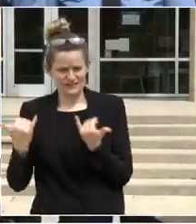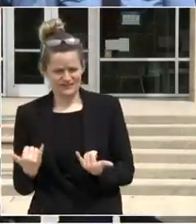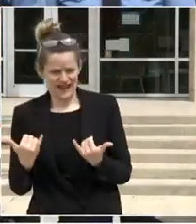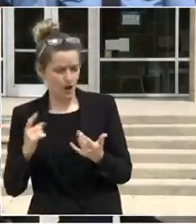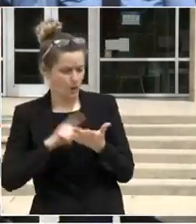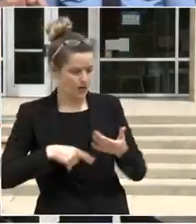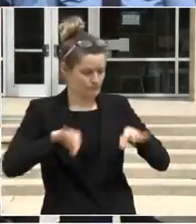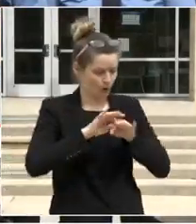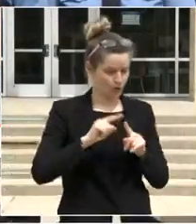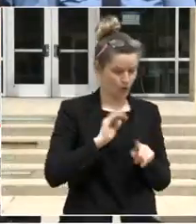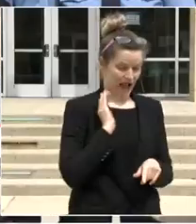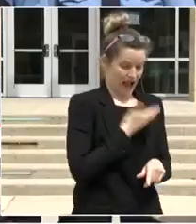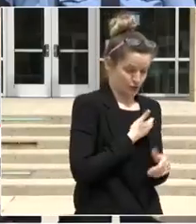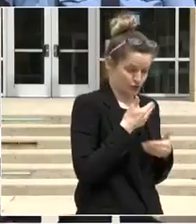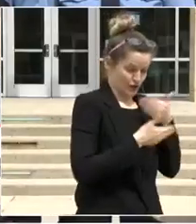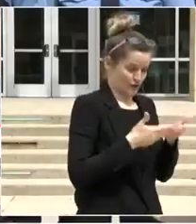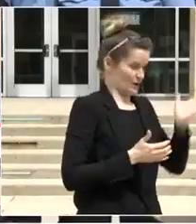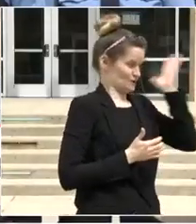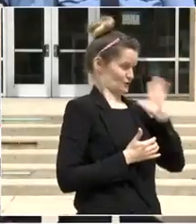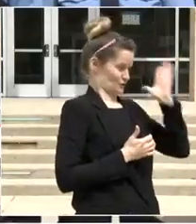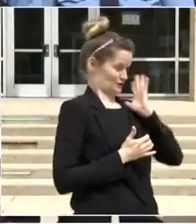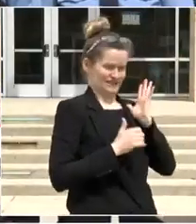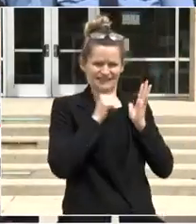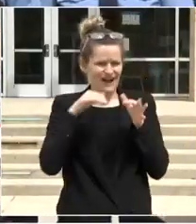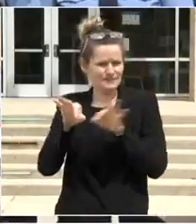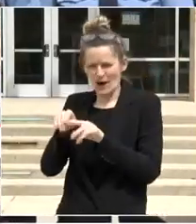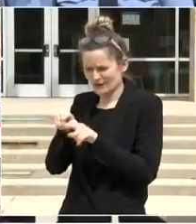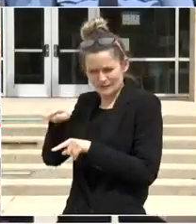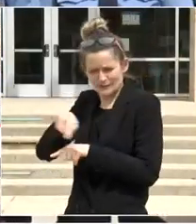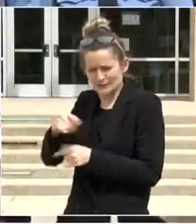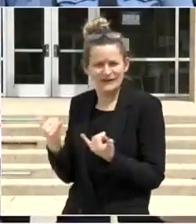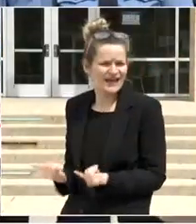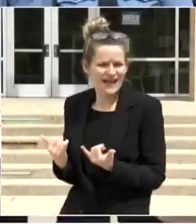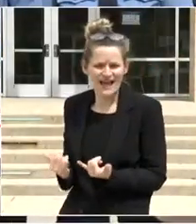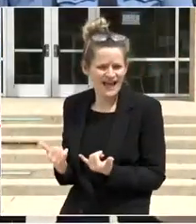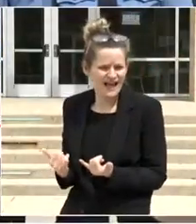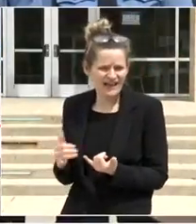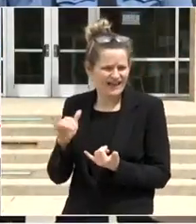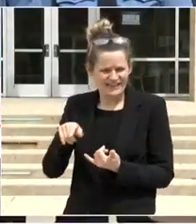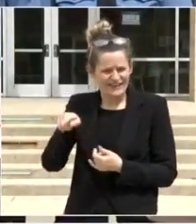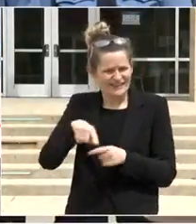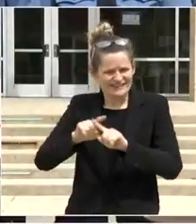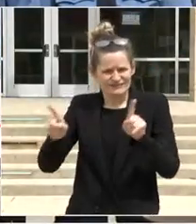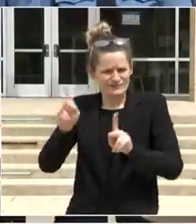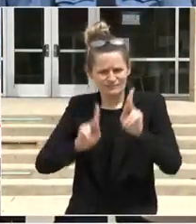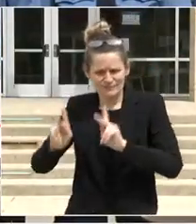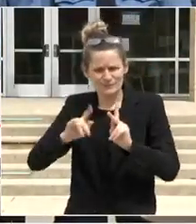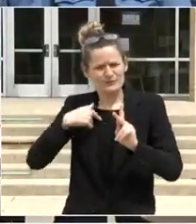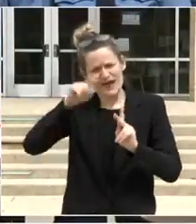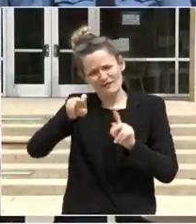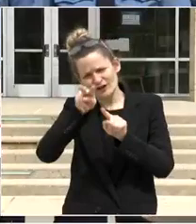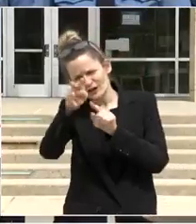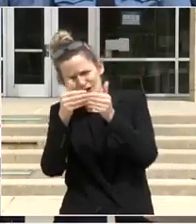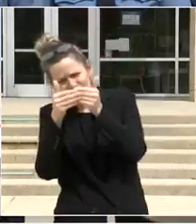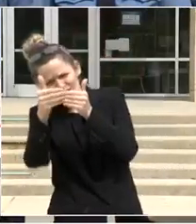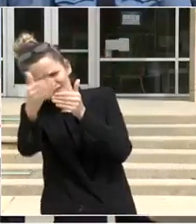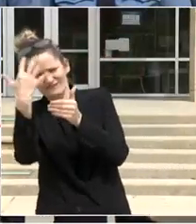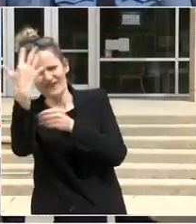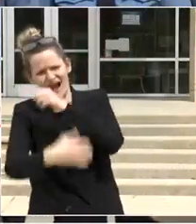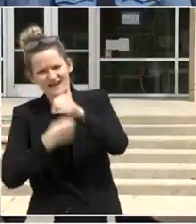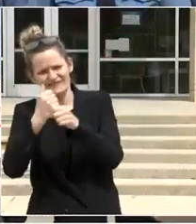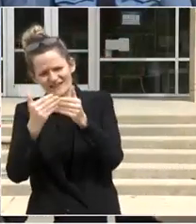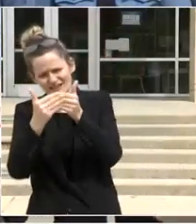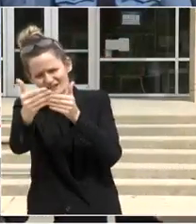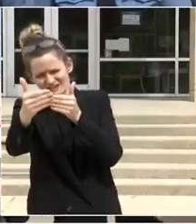about retirement. These young people, a lot of them, they're looking at the next 5 years. And in 5 years, they could change and do something else. It's